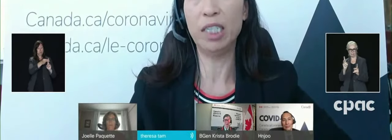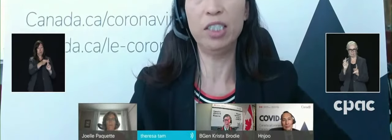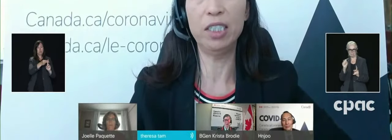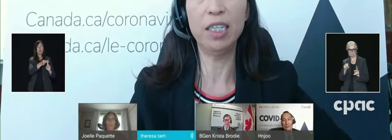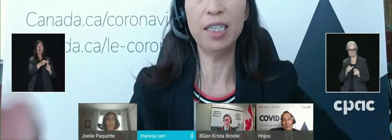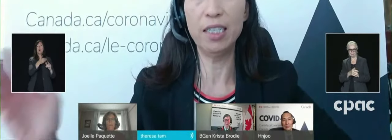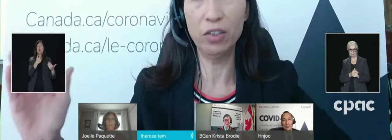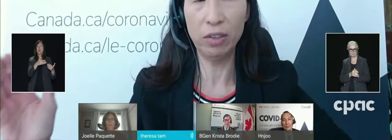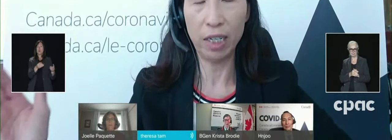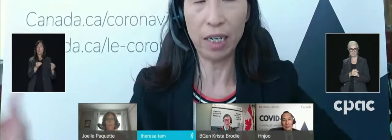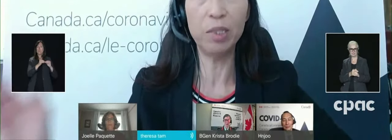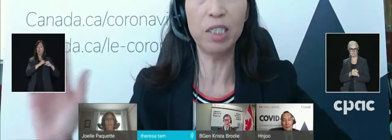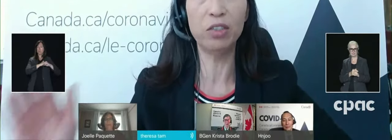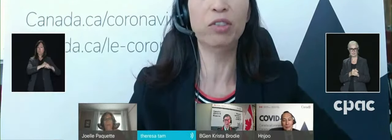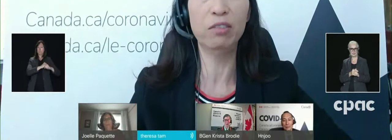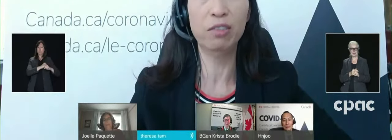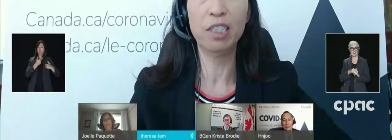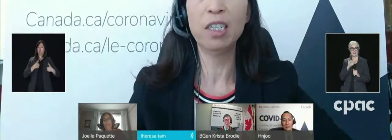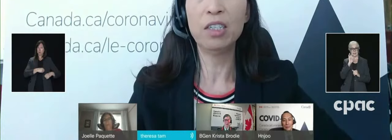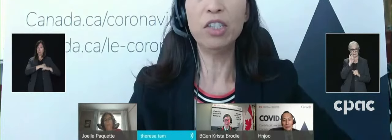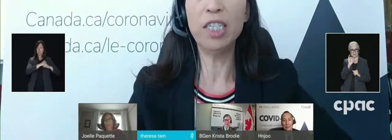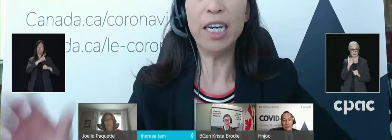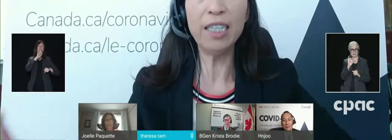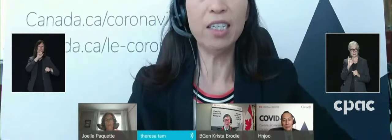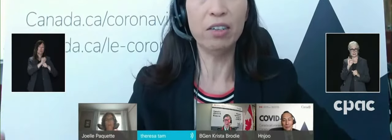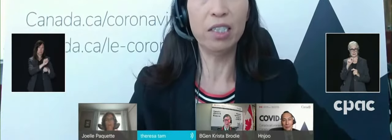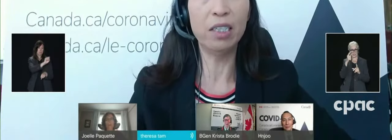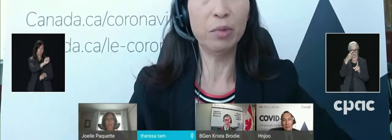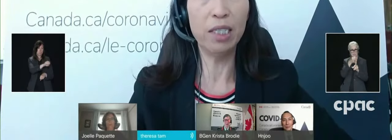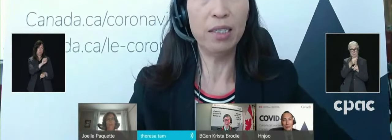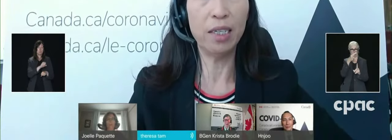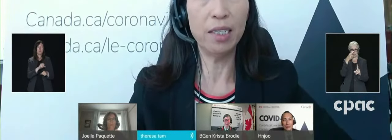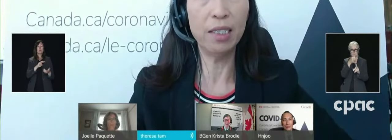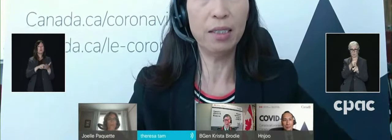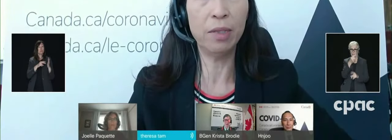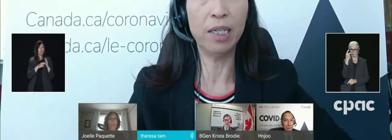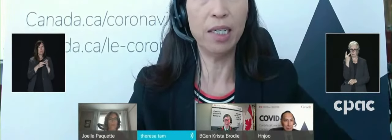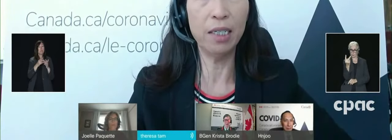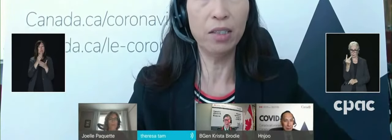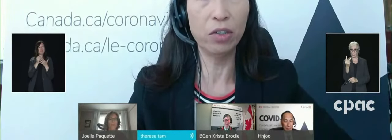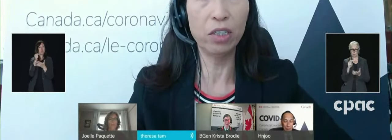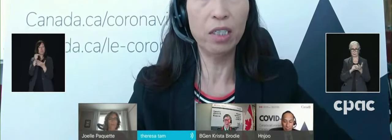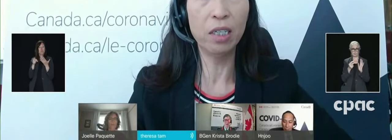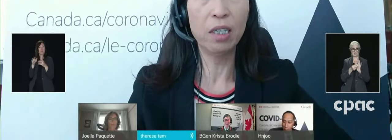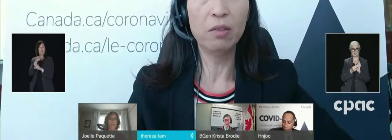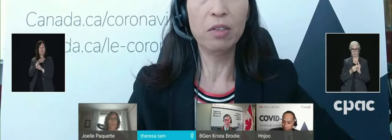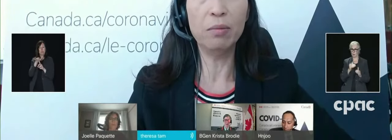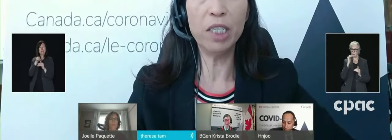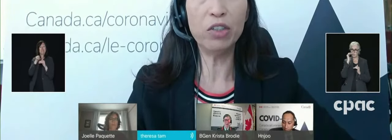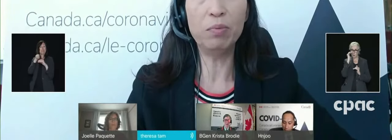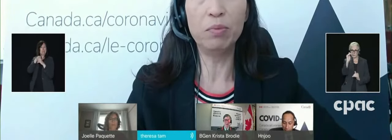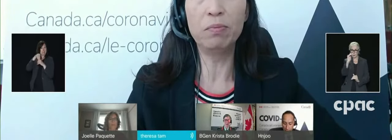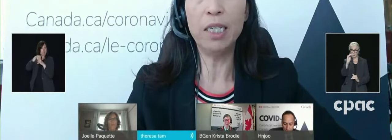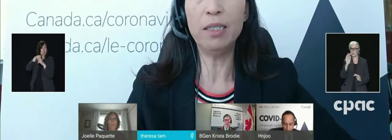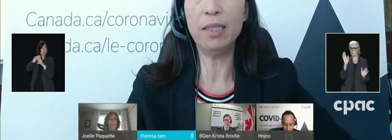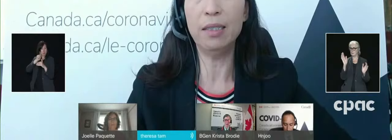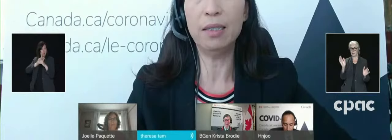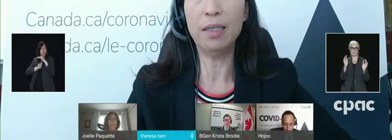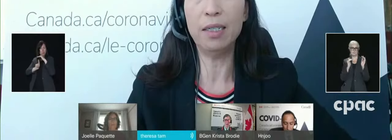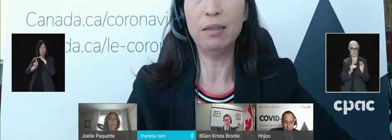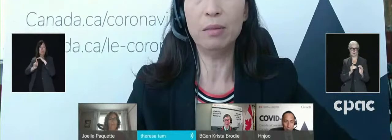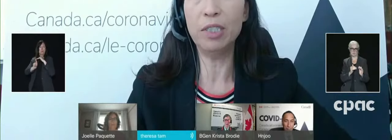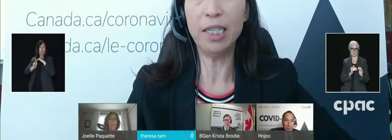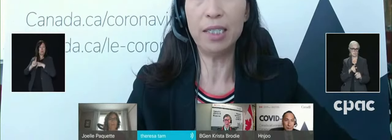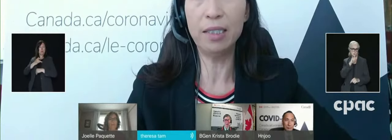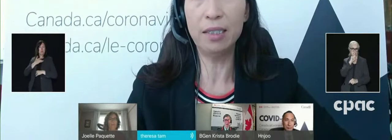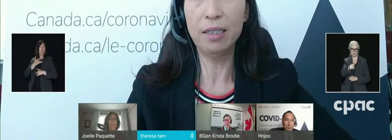huge amount of protection. That is absolutely true. So you can go into some of these settings that are indoors with a much better